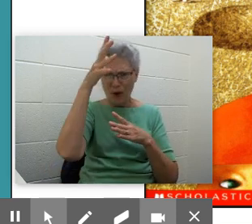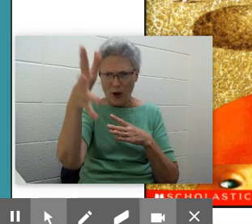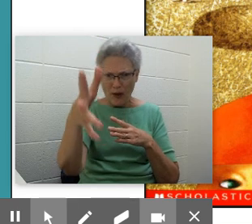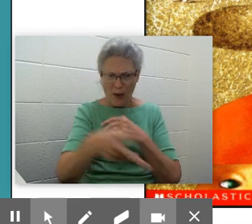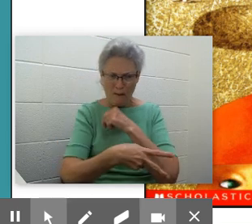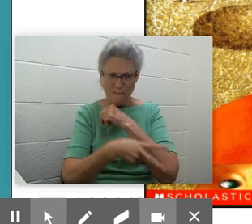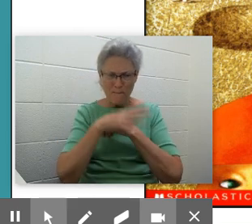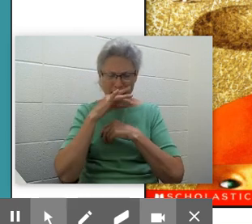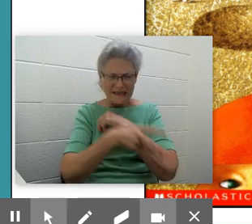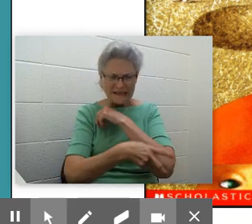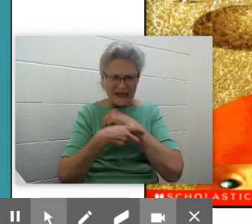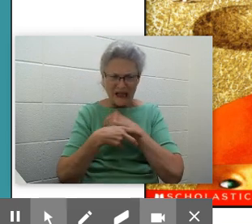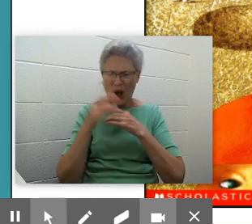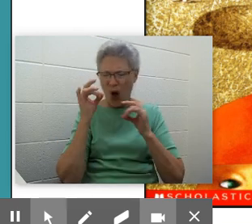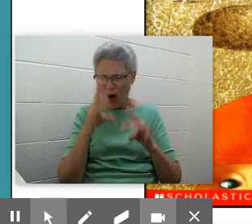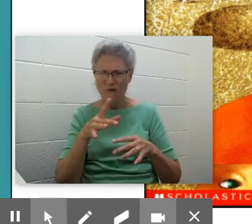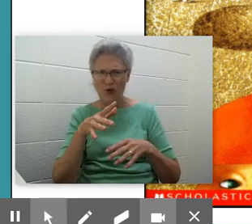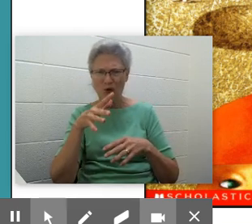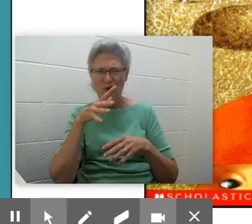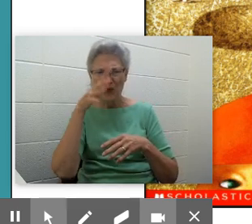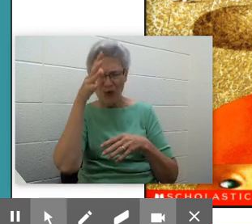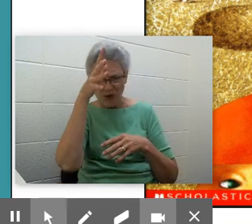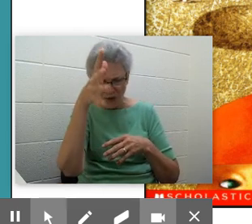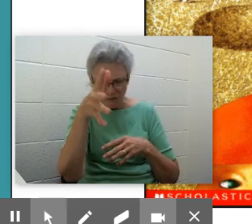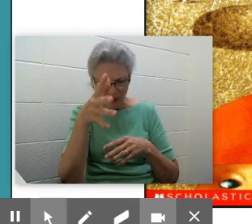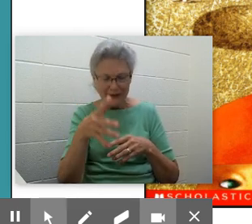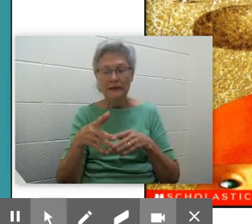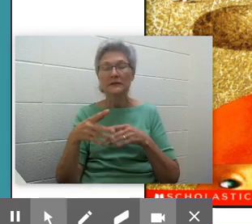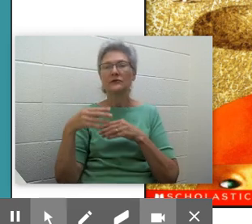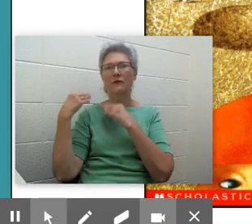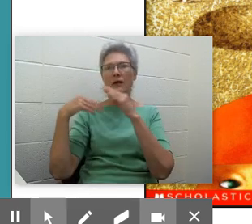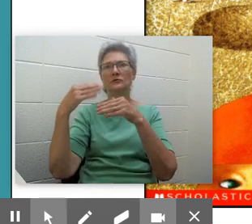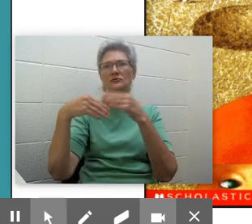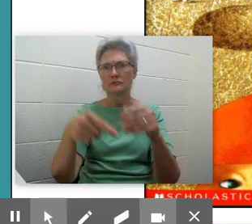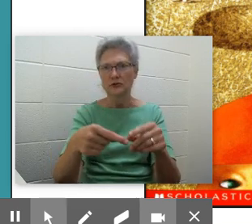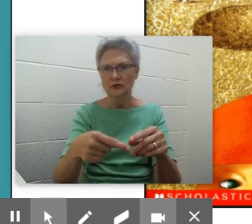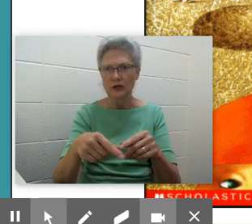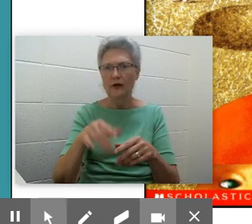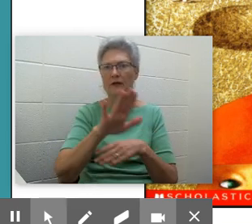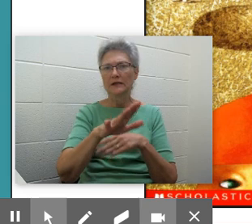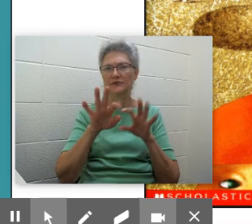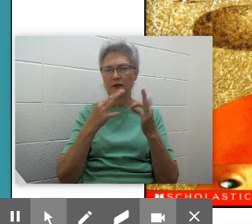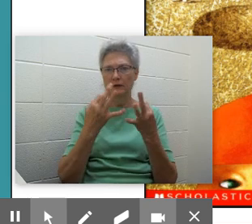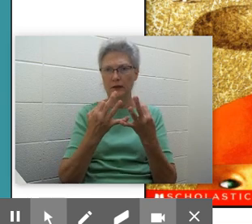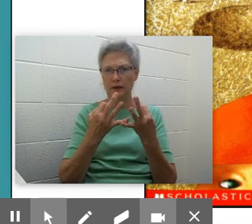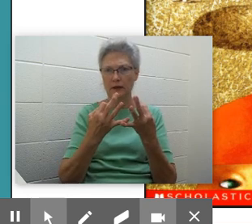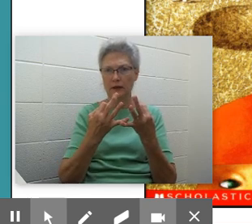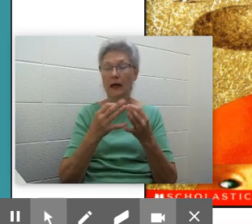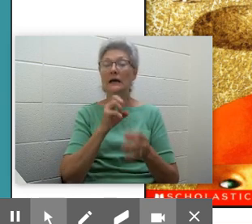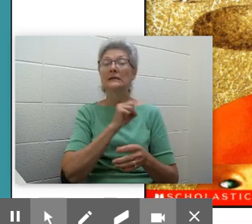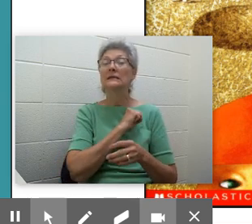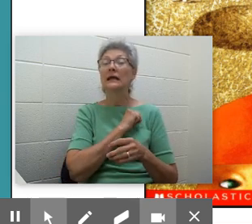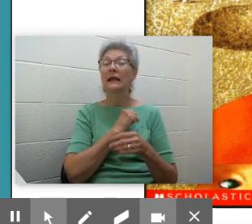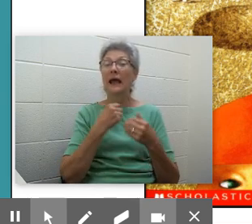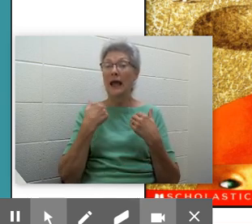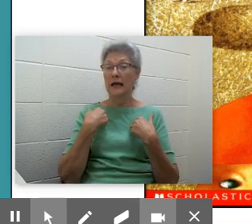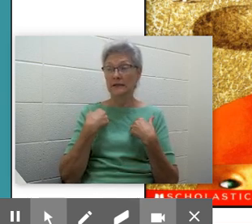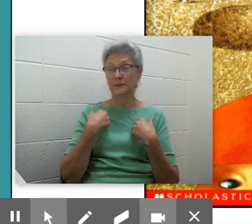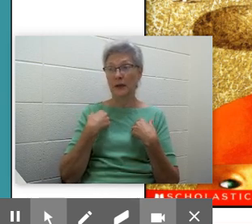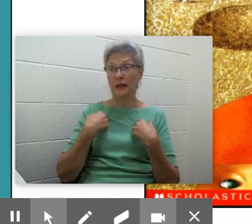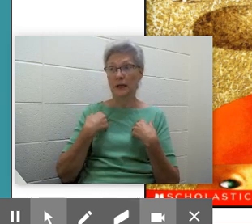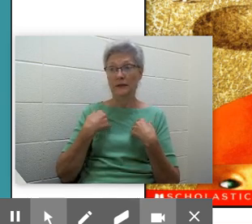pig-stealing great-great-grandfather, and has since followed generations of Yelnatses. Now, Stanley has been